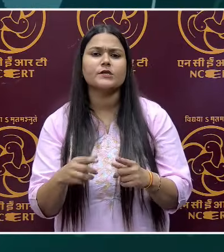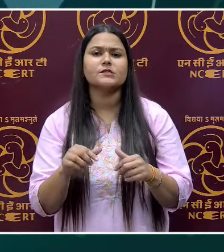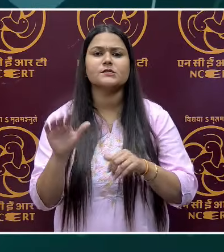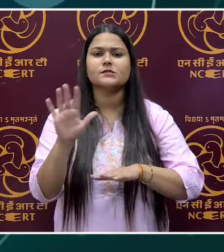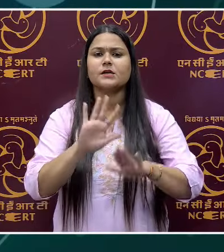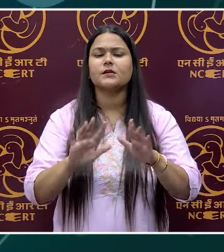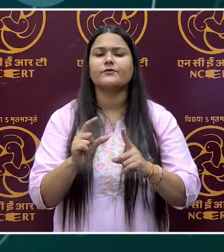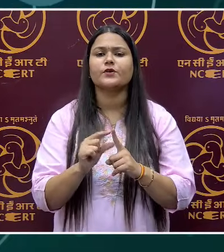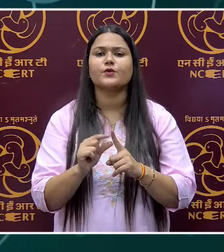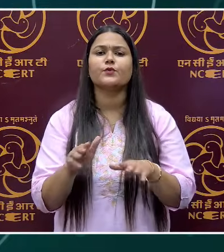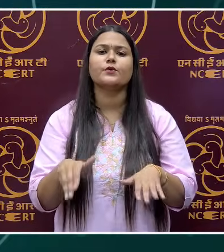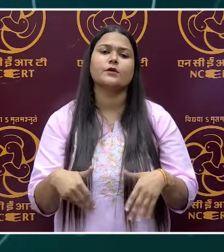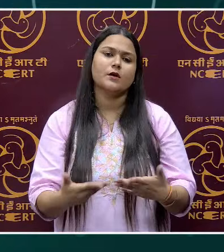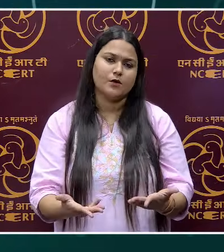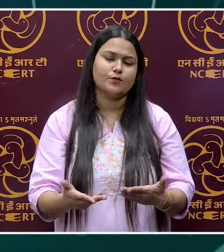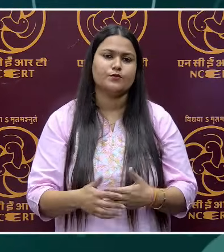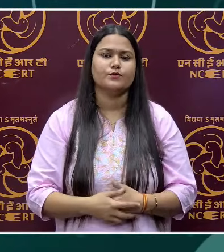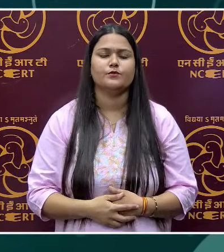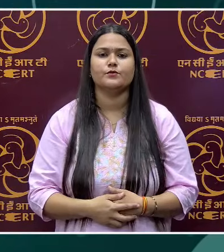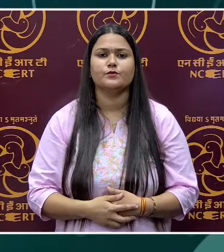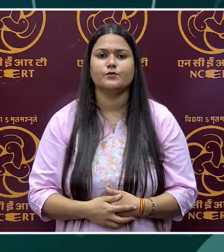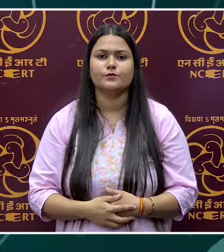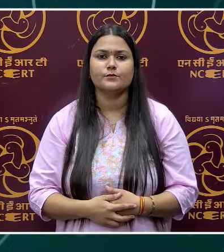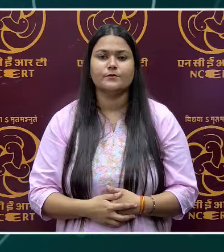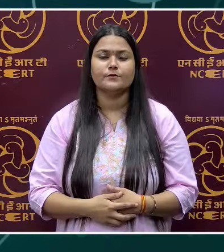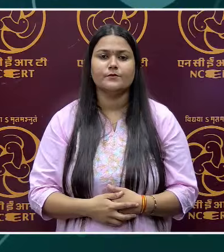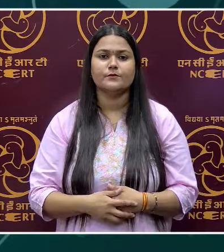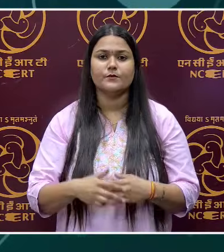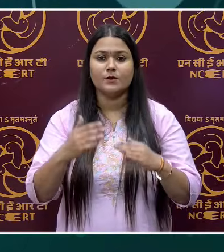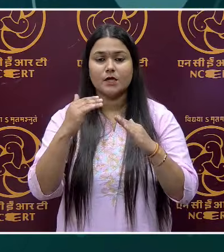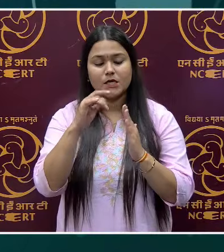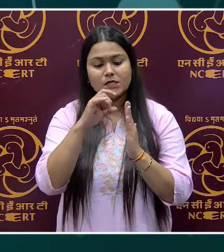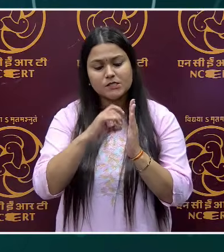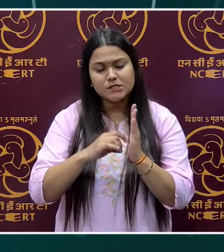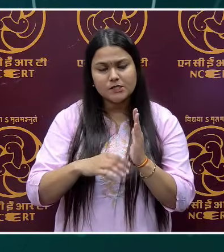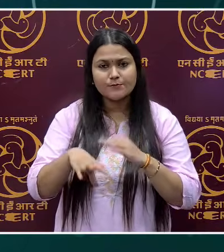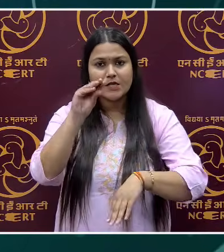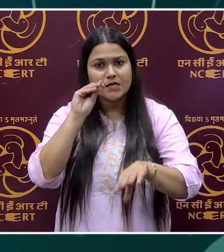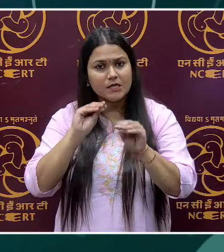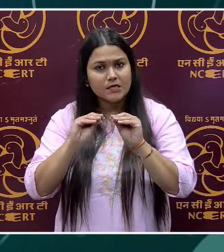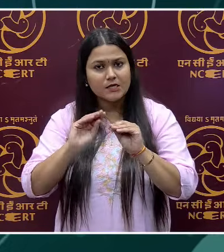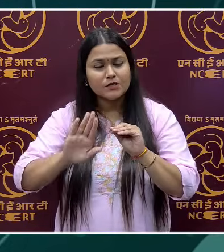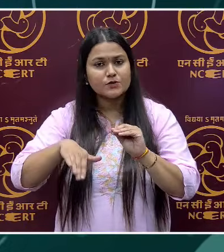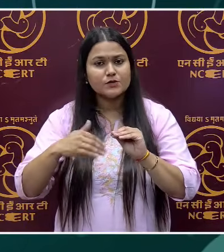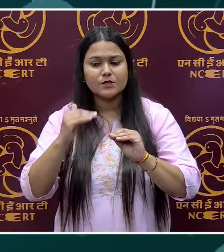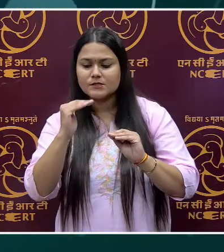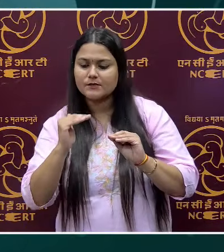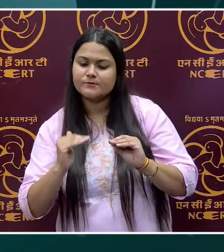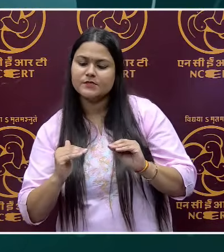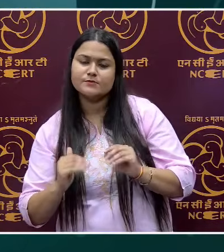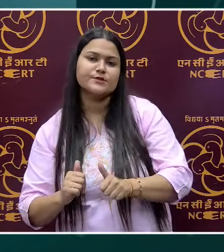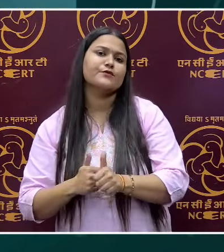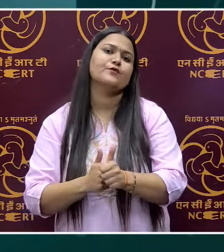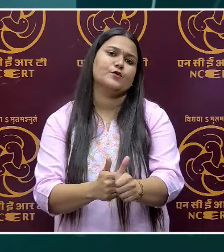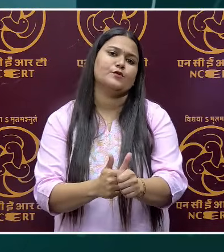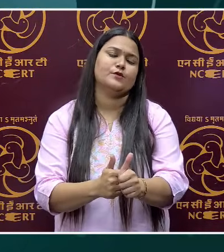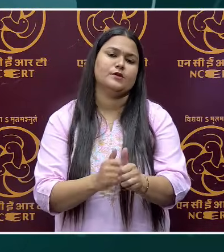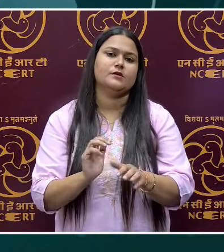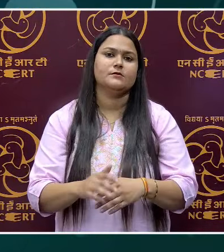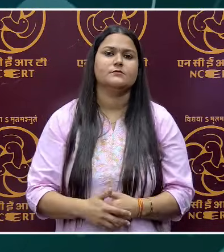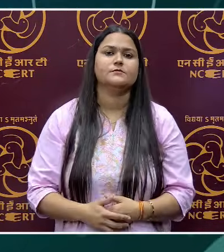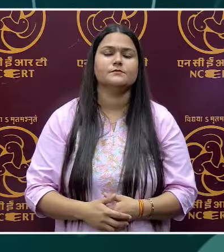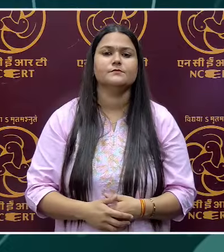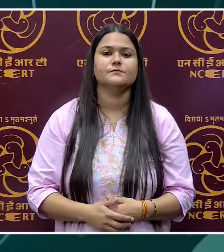activity is performed. They will go through learn about it step by step, it is given step by